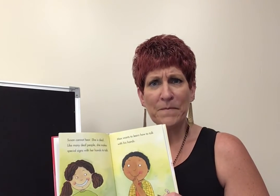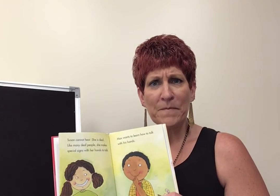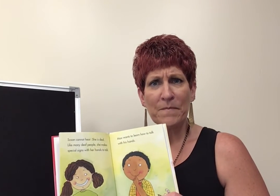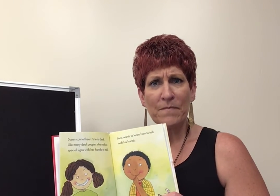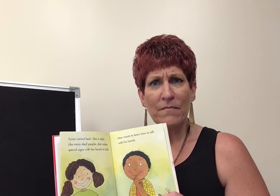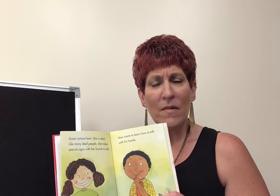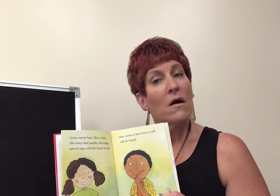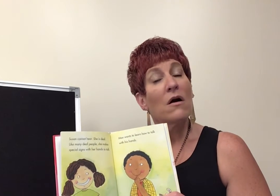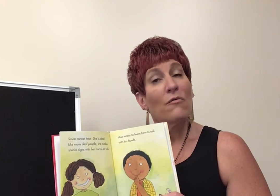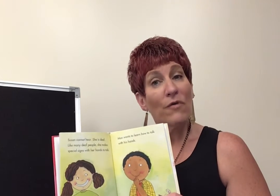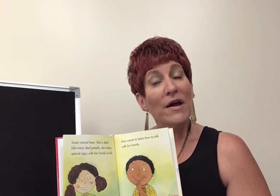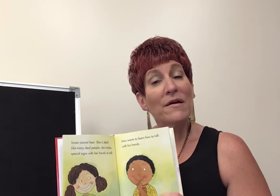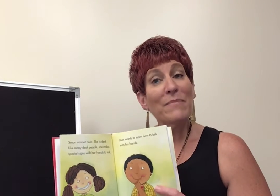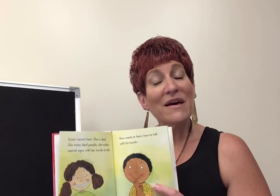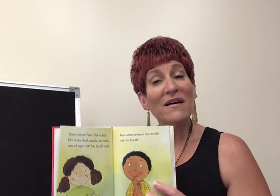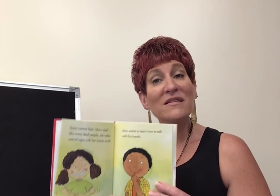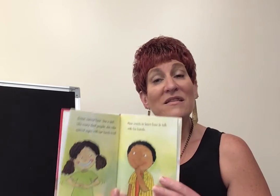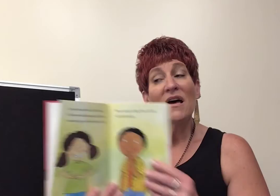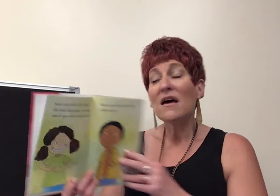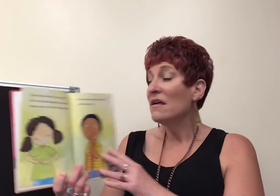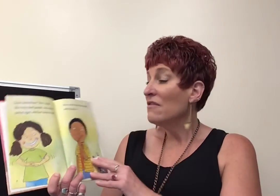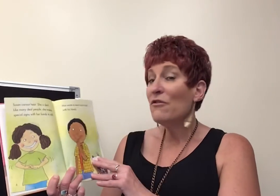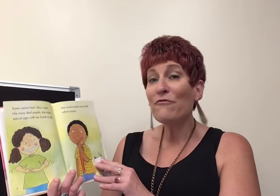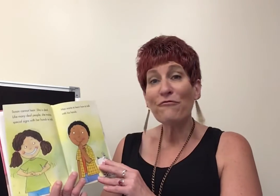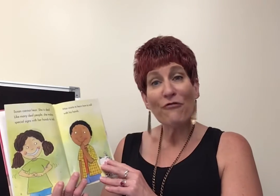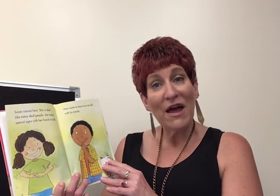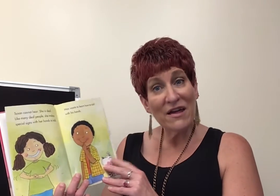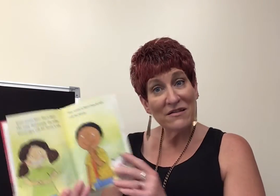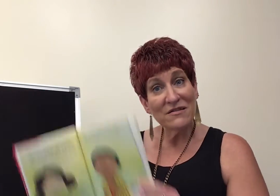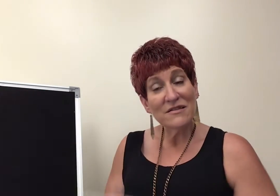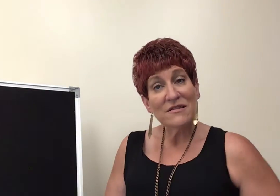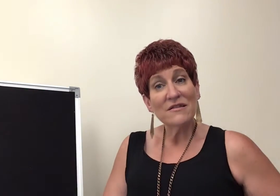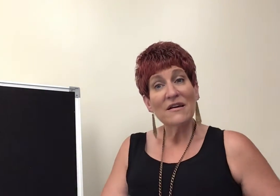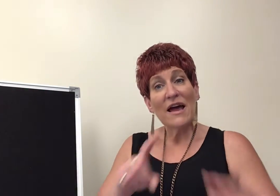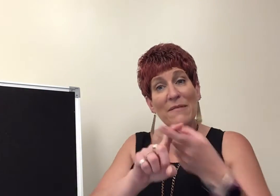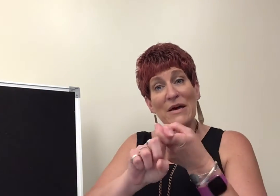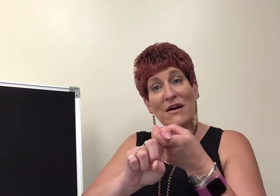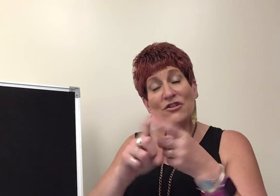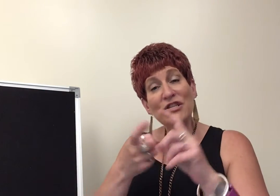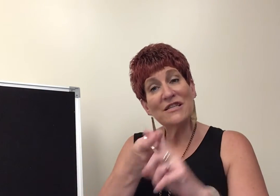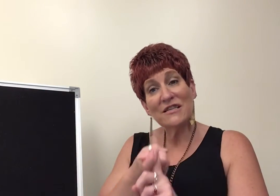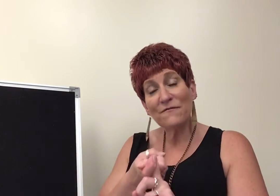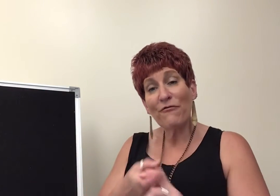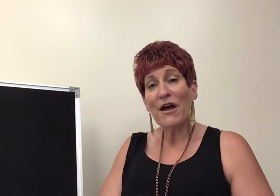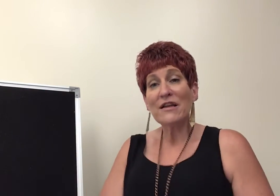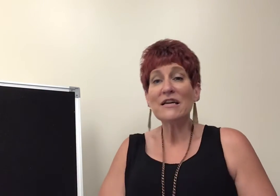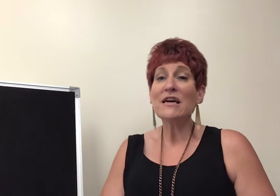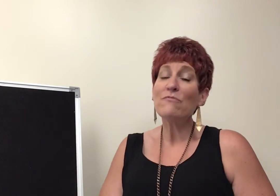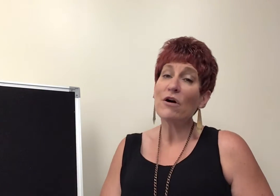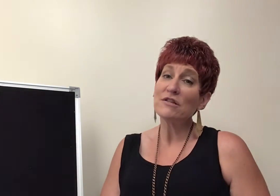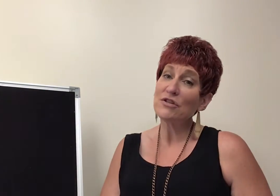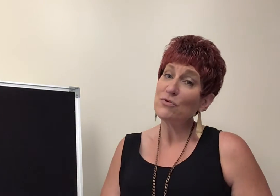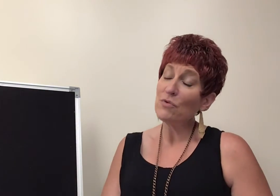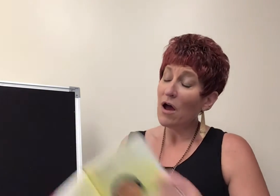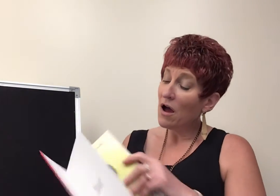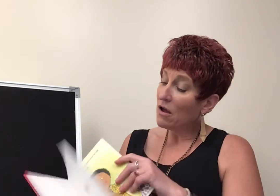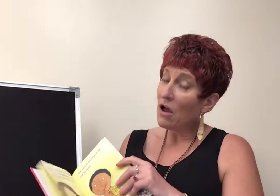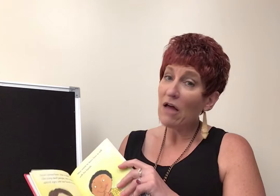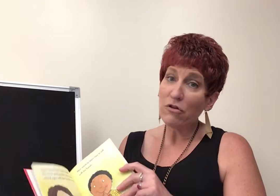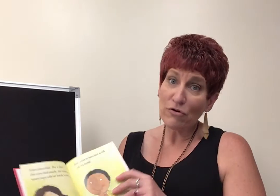Shane? Right, because they're friends, and because she's his friend, he wants